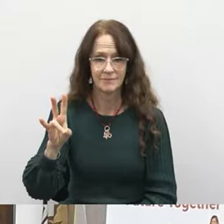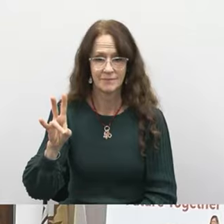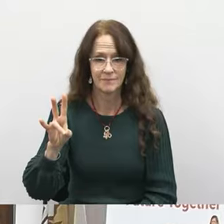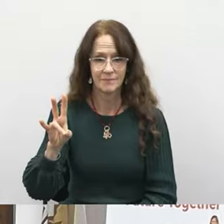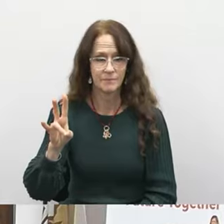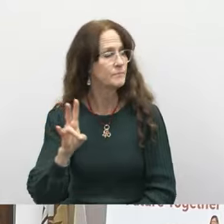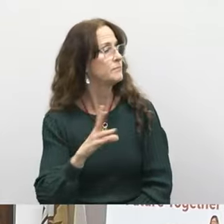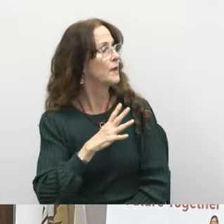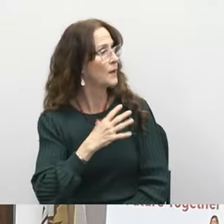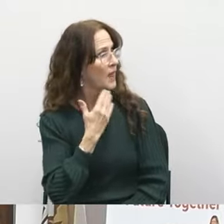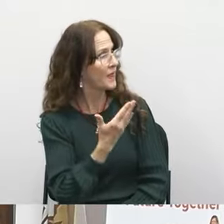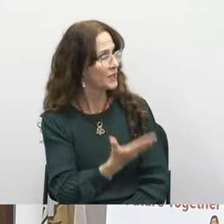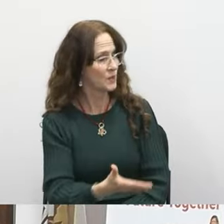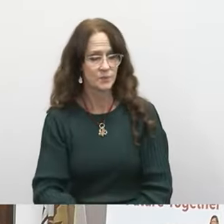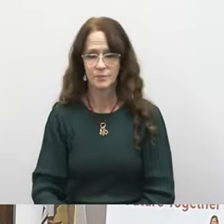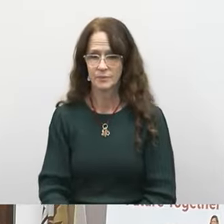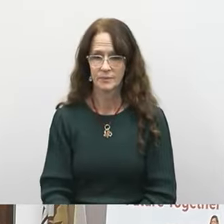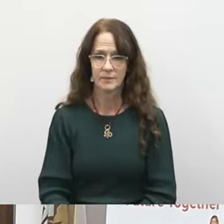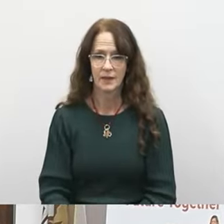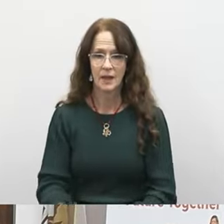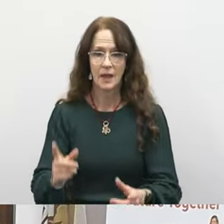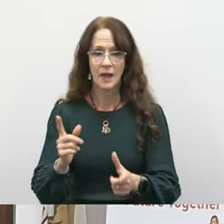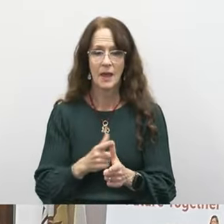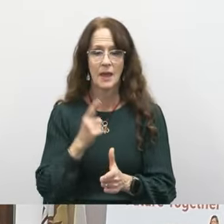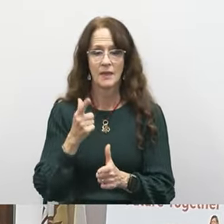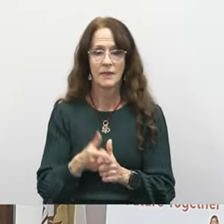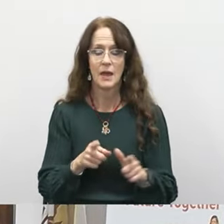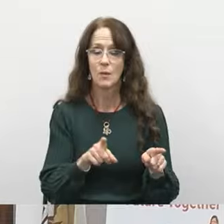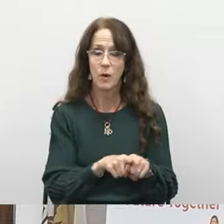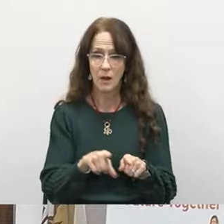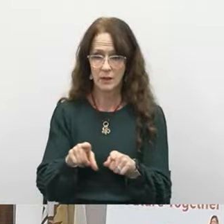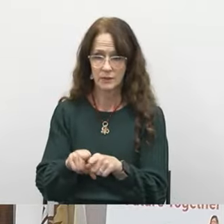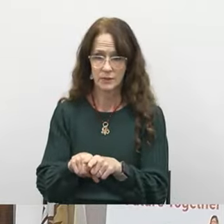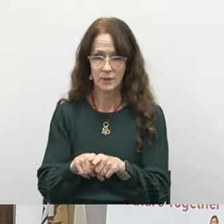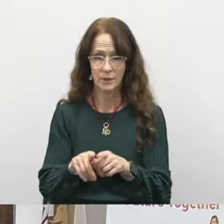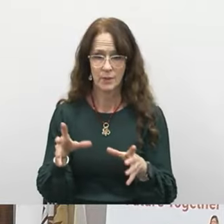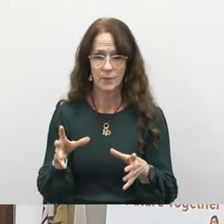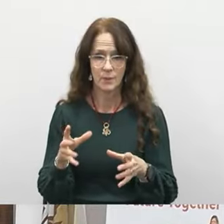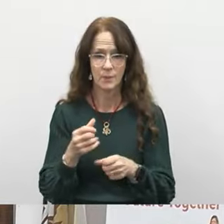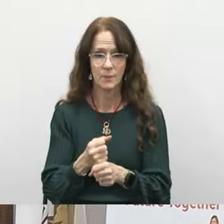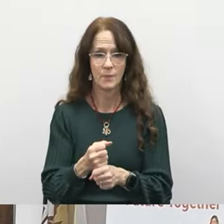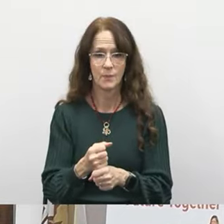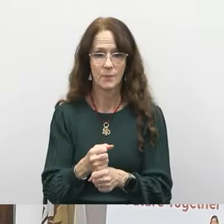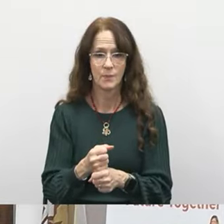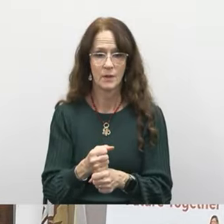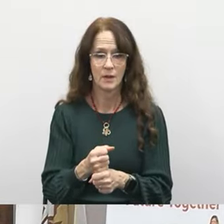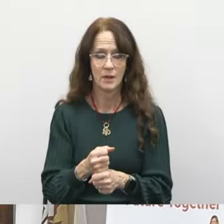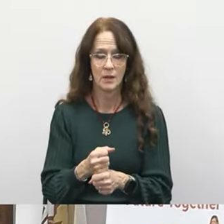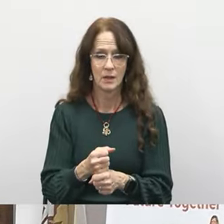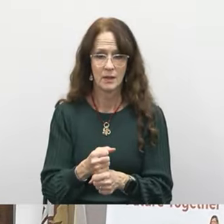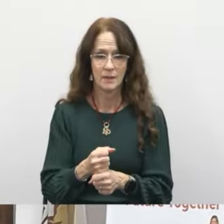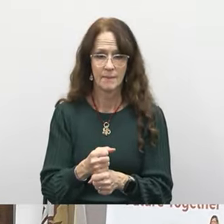Alamos. Okay, thank you. And then we also received